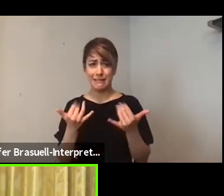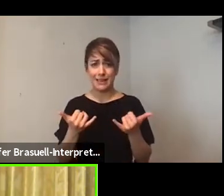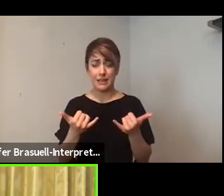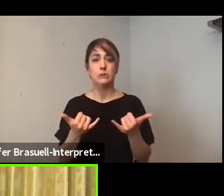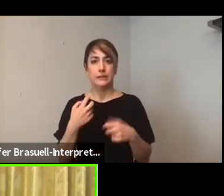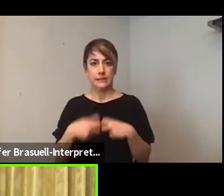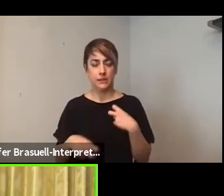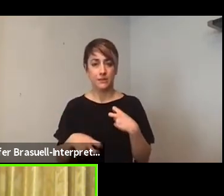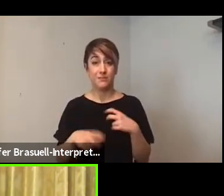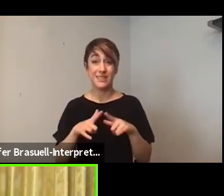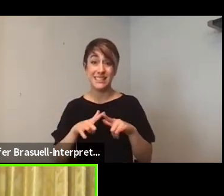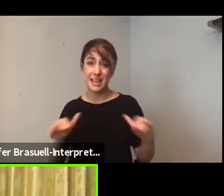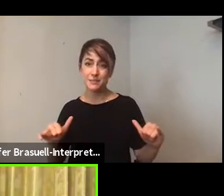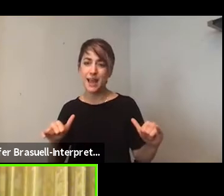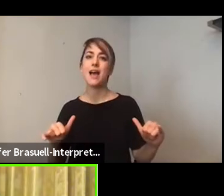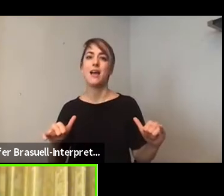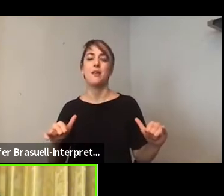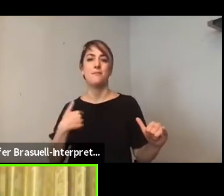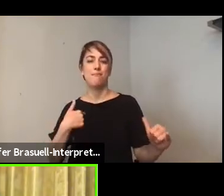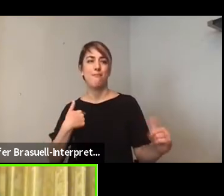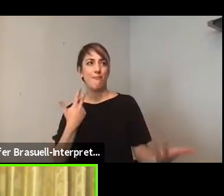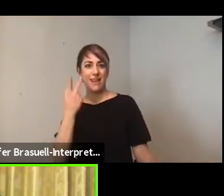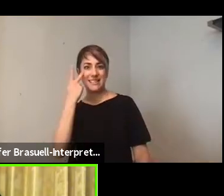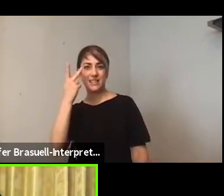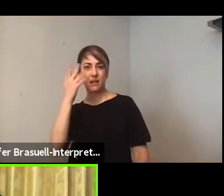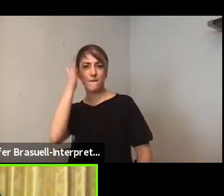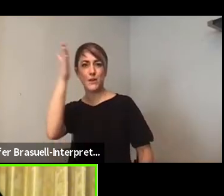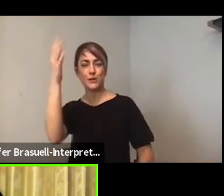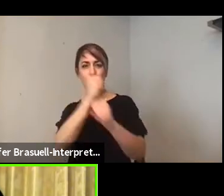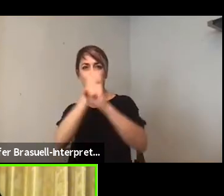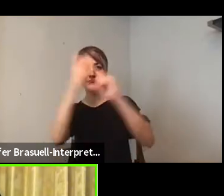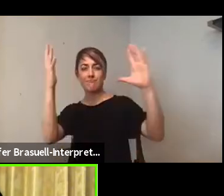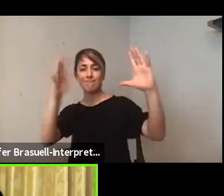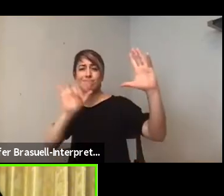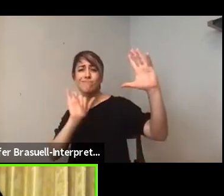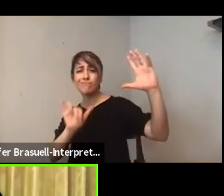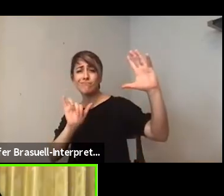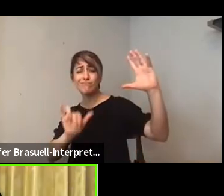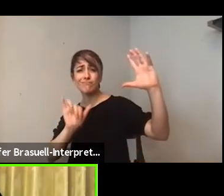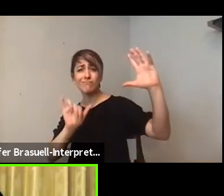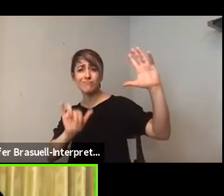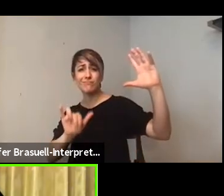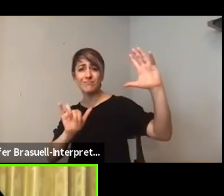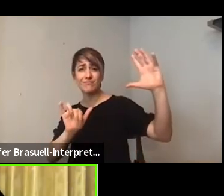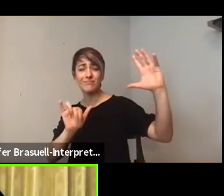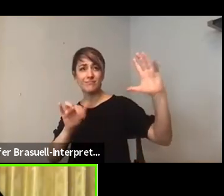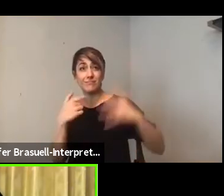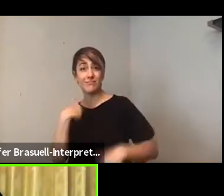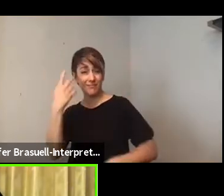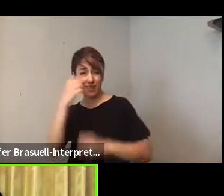future in a new style of theater, and people really wants to do theater.